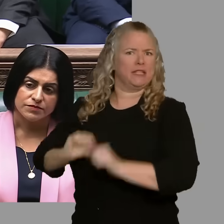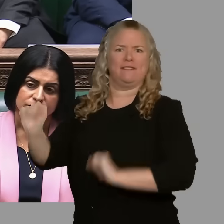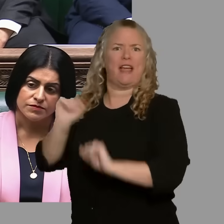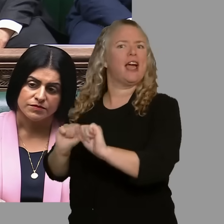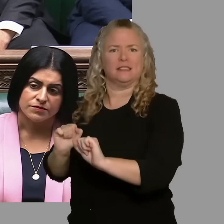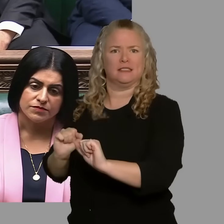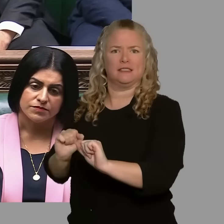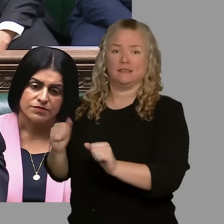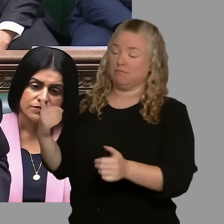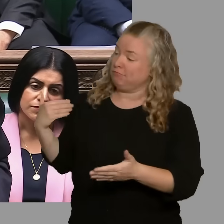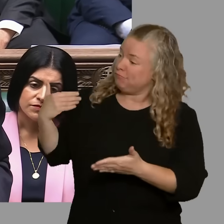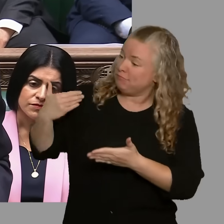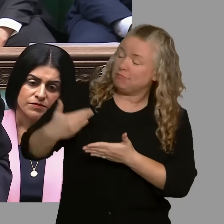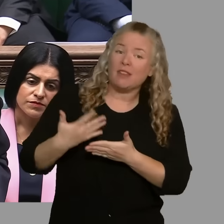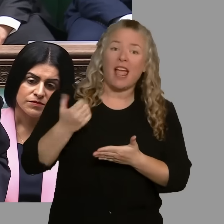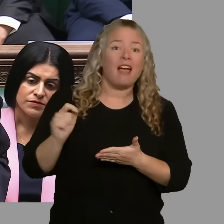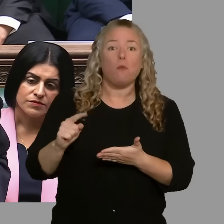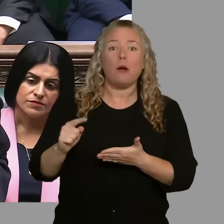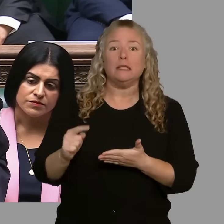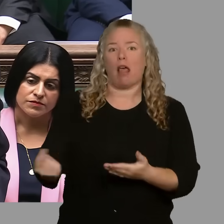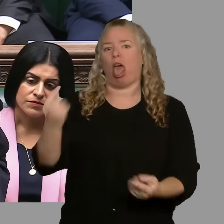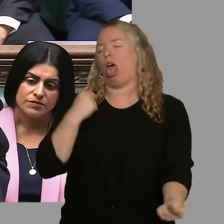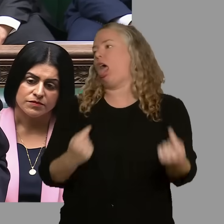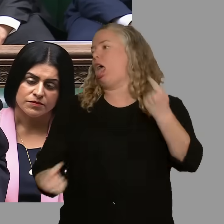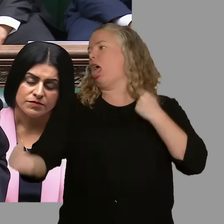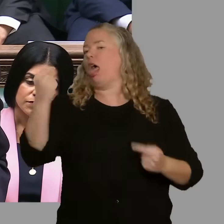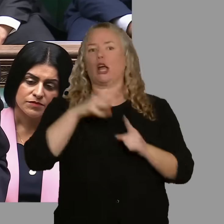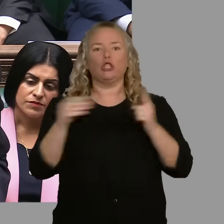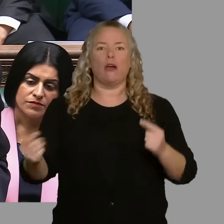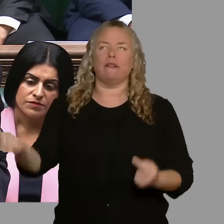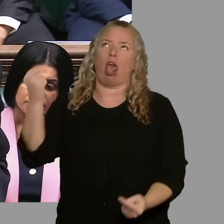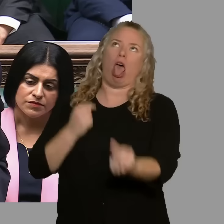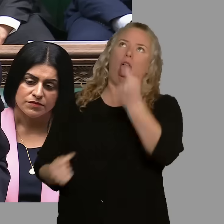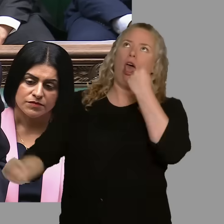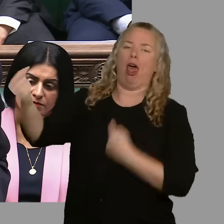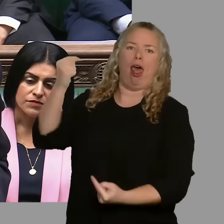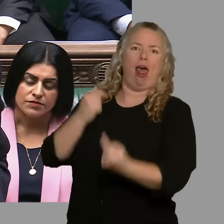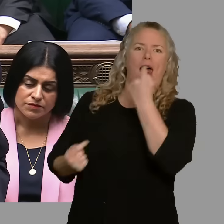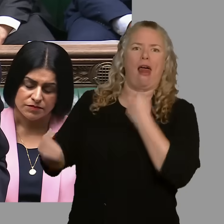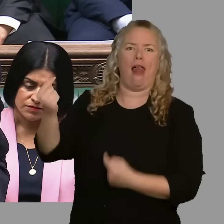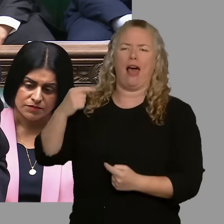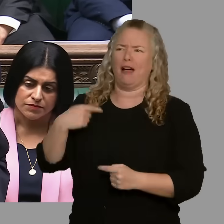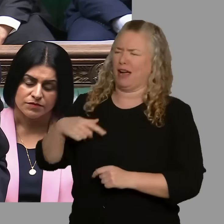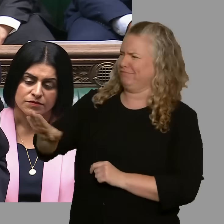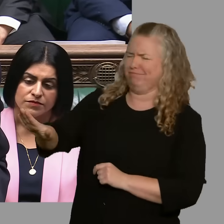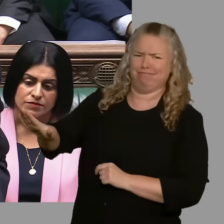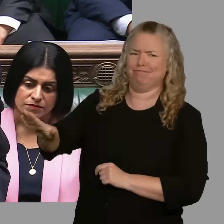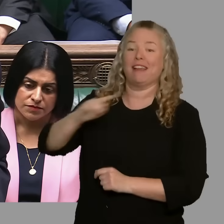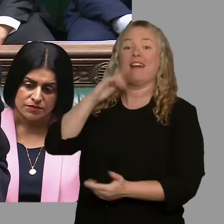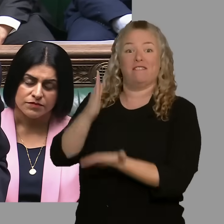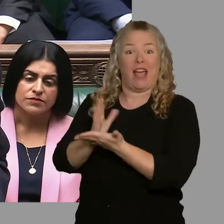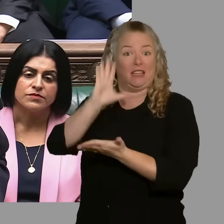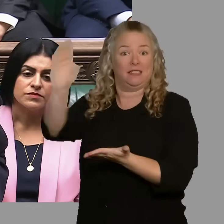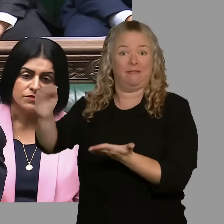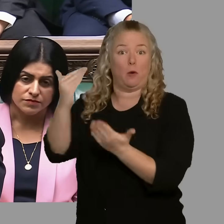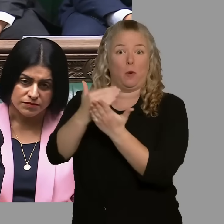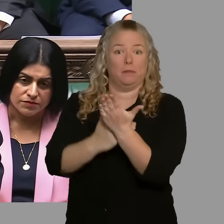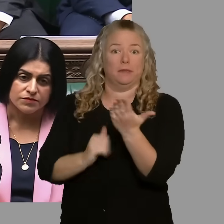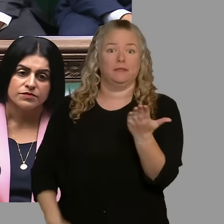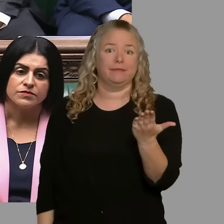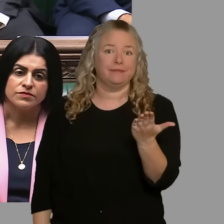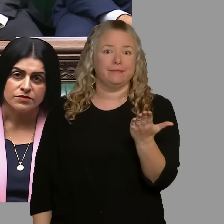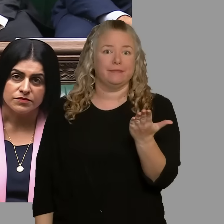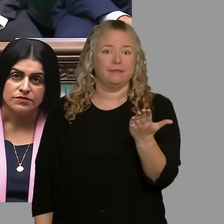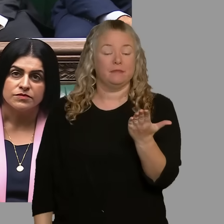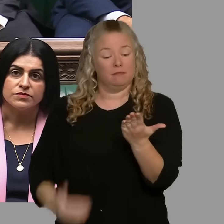relevant period was when these offences took place. that was under the Conservative government between